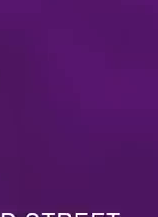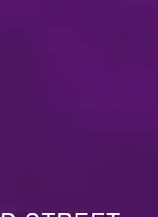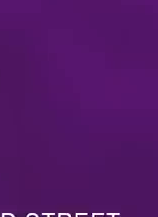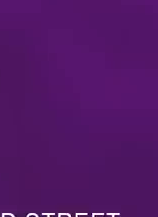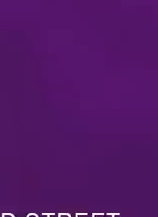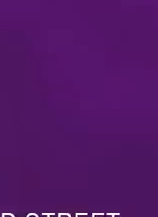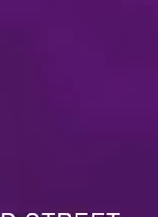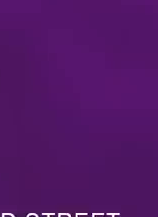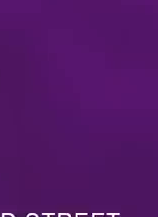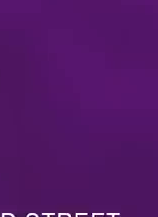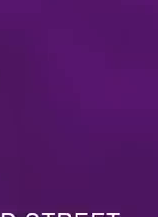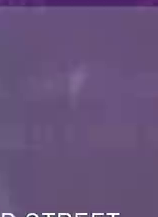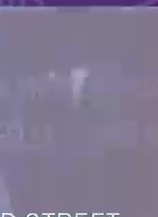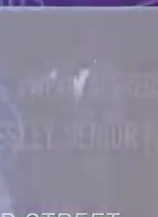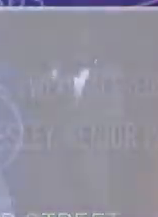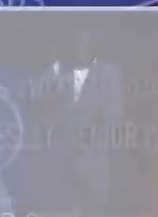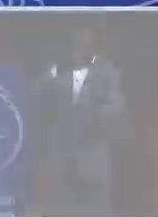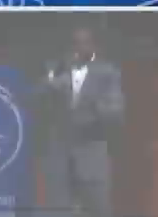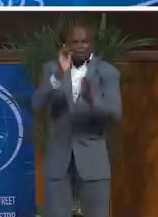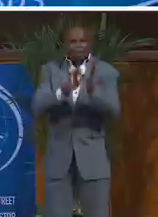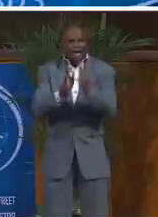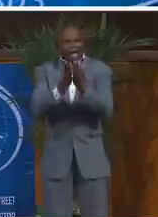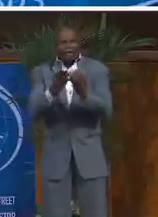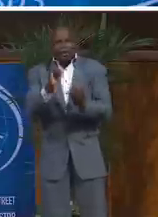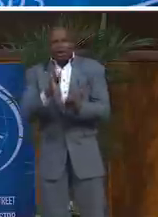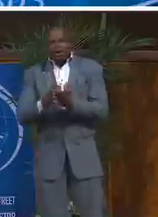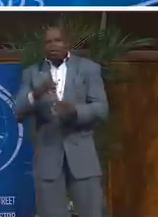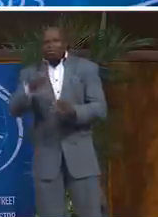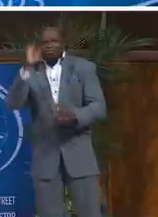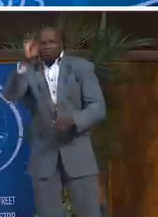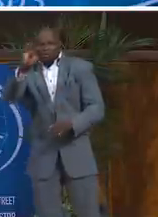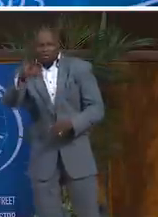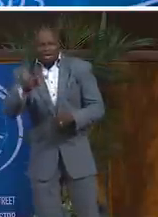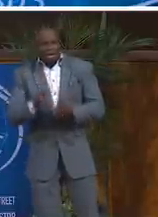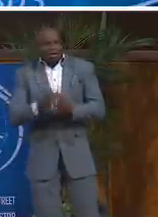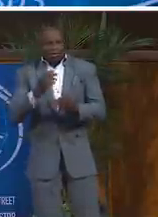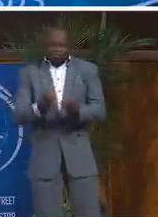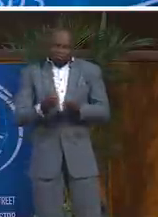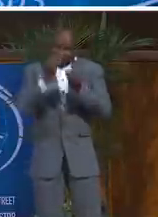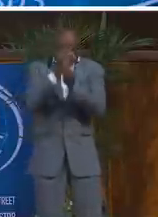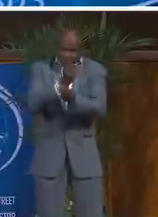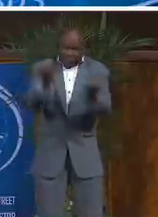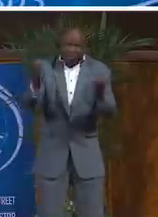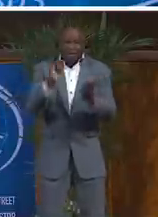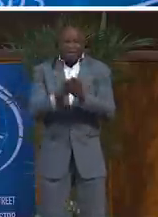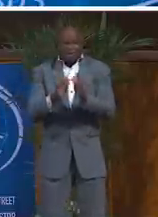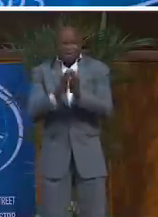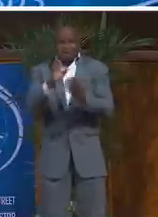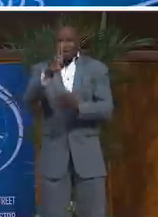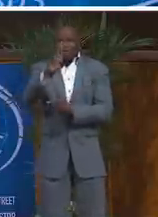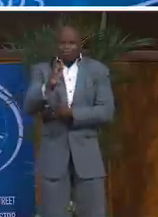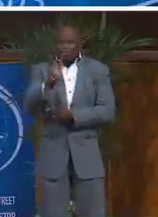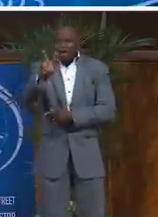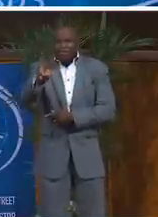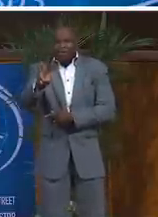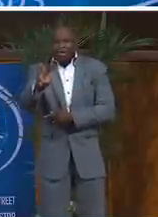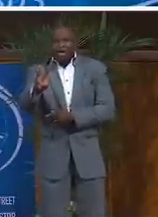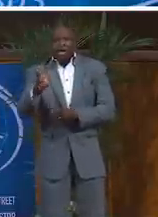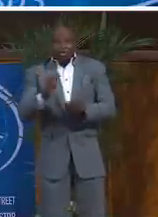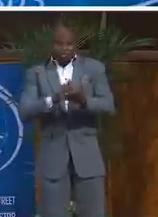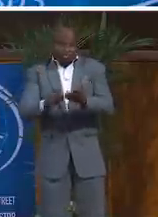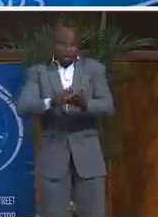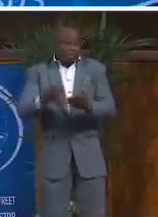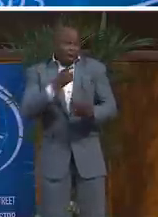Most theologians and biblical scholars would suggest to you that this book of Revelation, written by